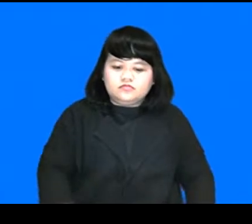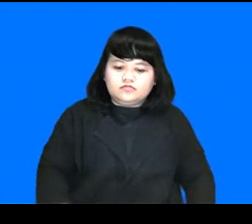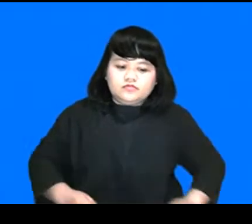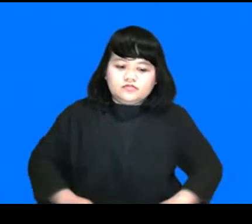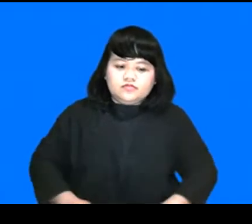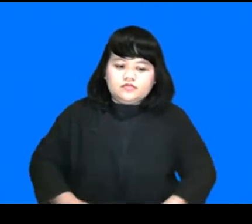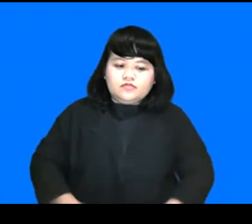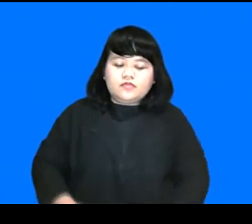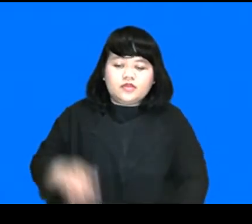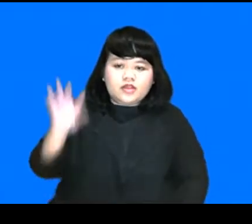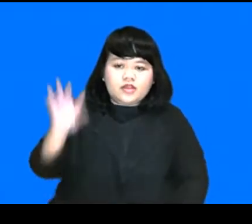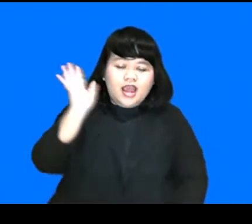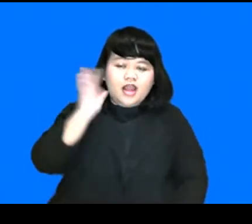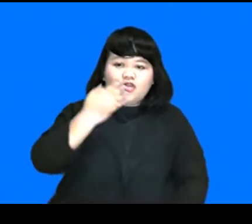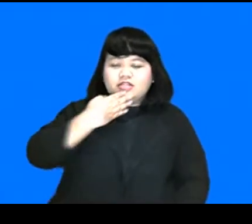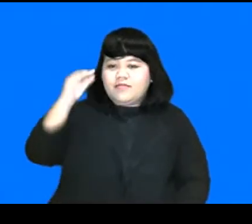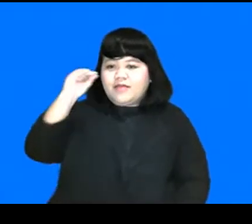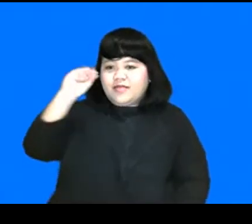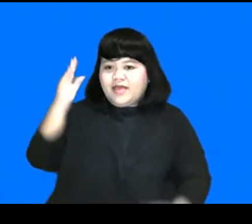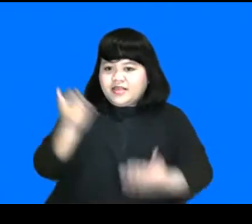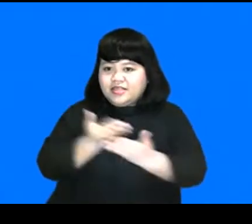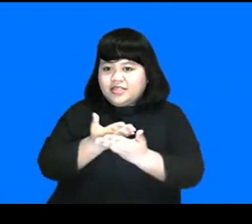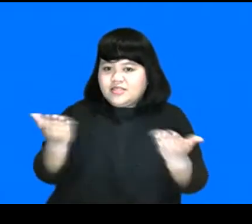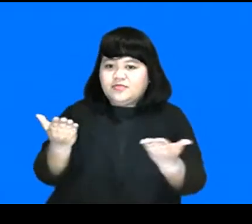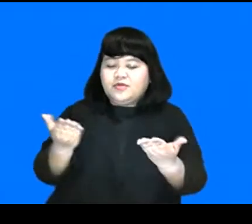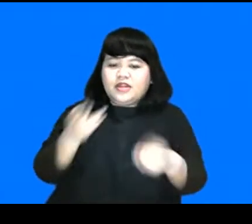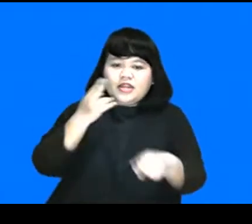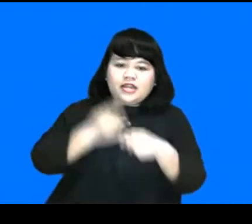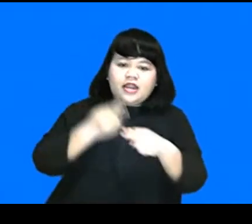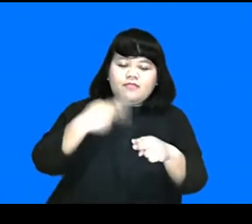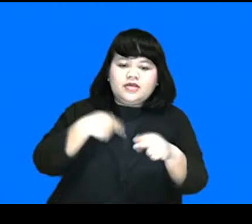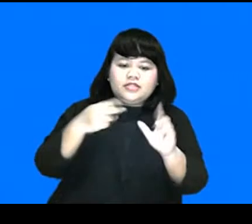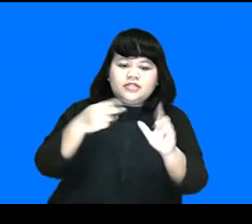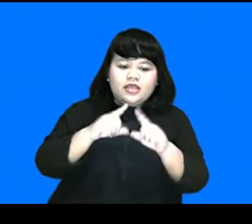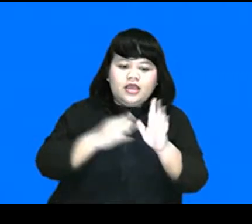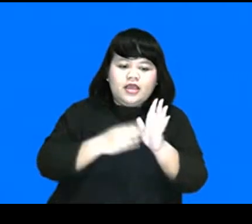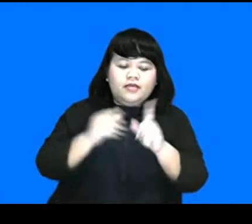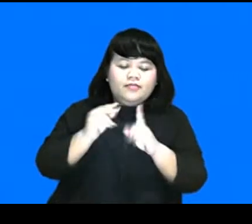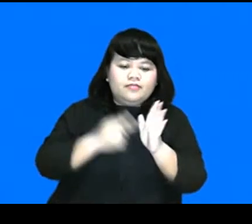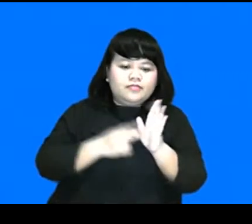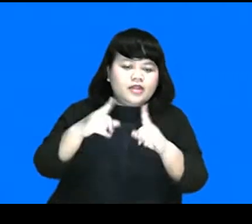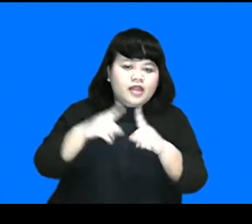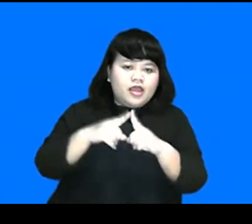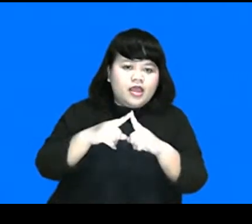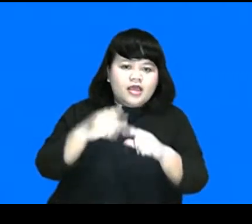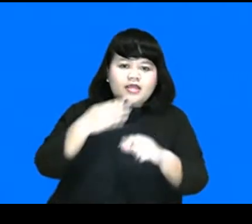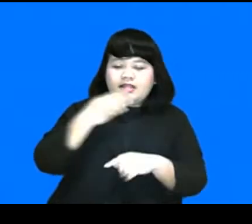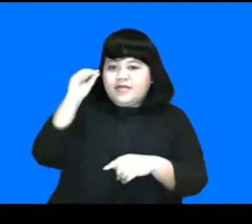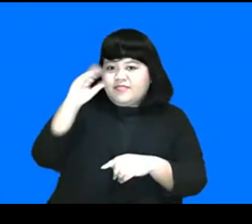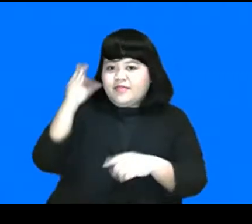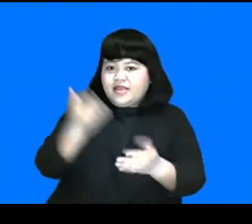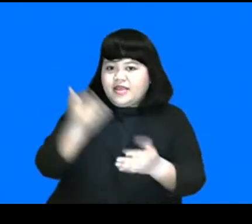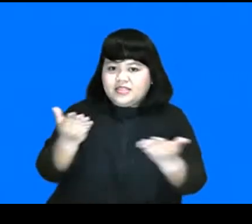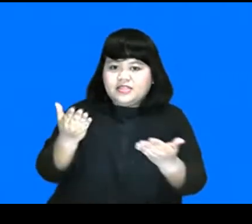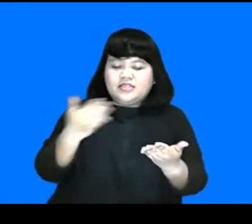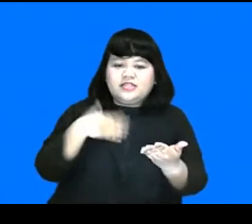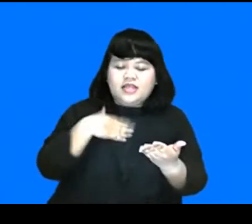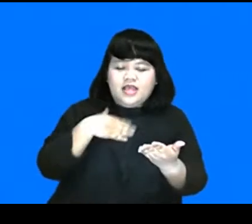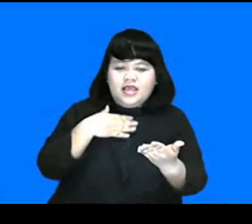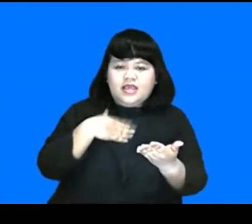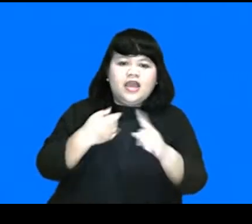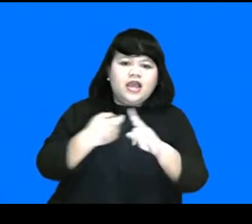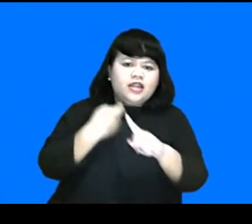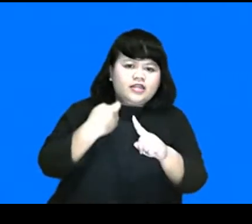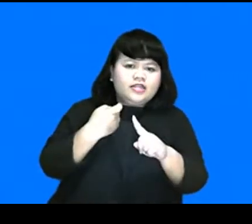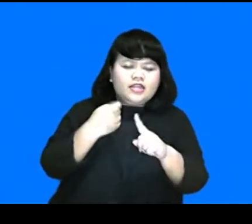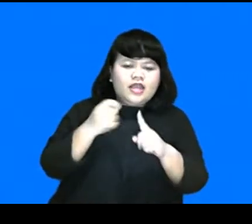Hello and good morning, everybody. My name is Amna Khan and I'm from Fair for All Asia program. And today I welcome you